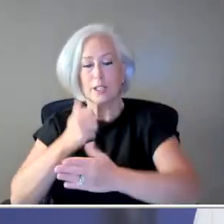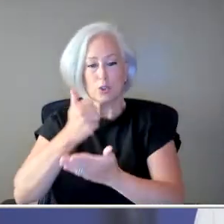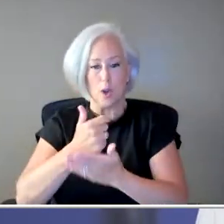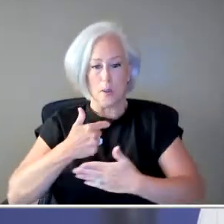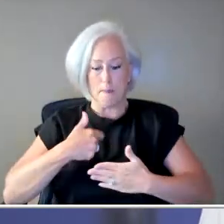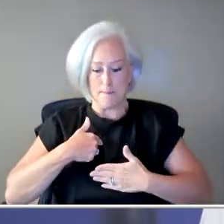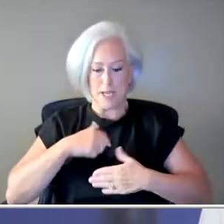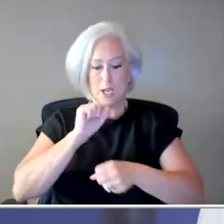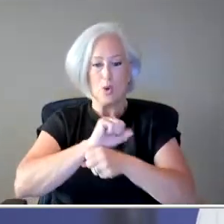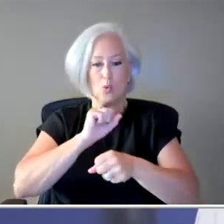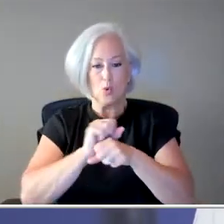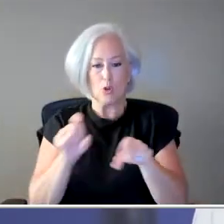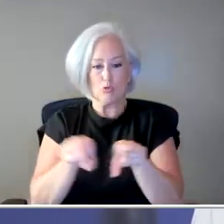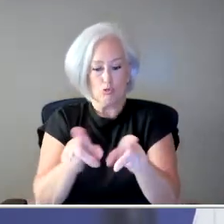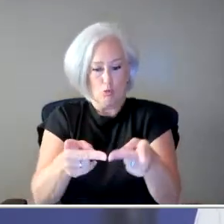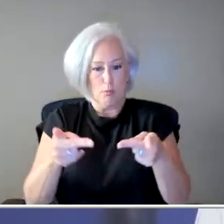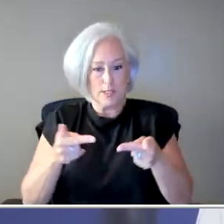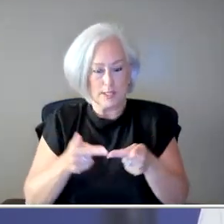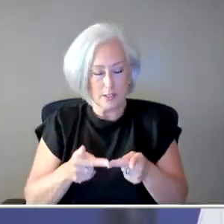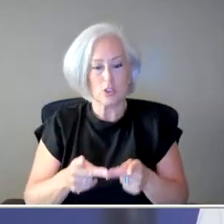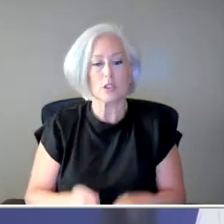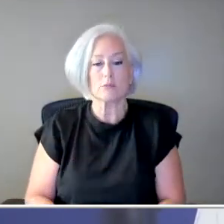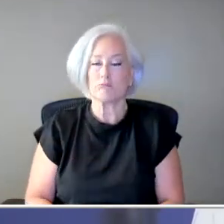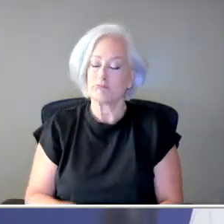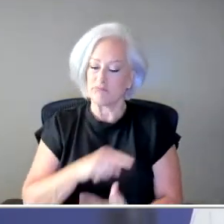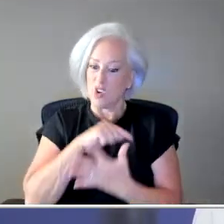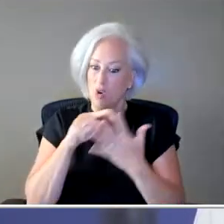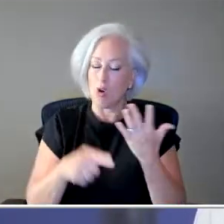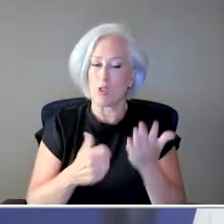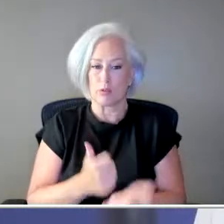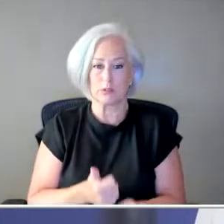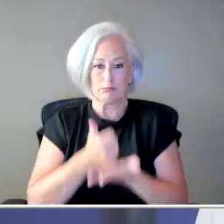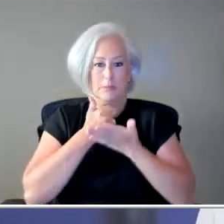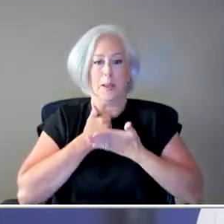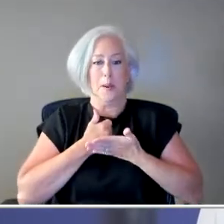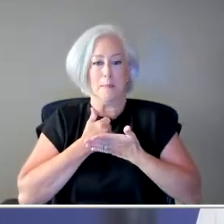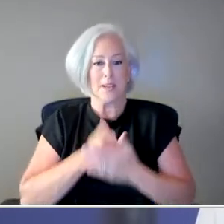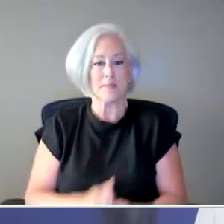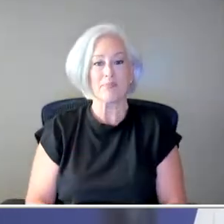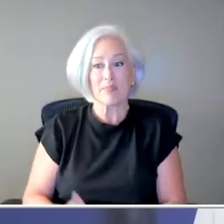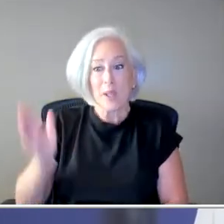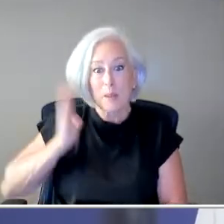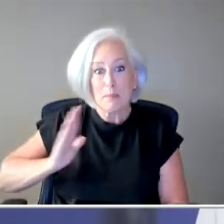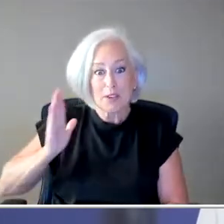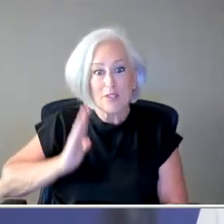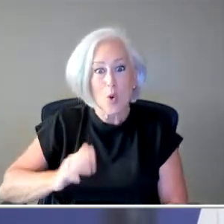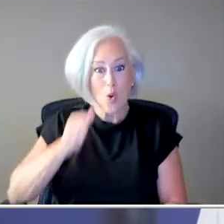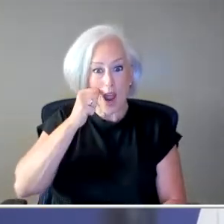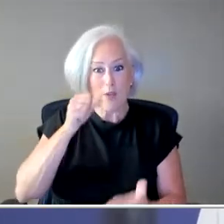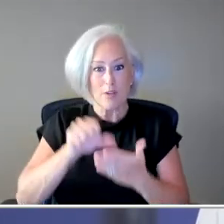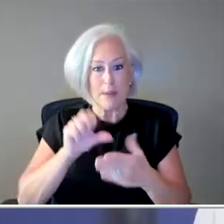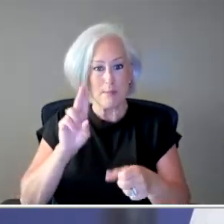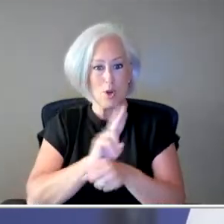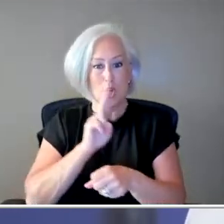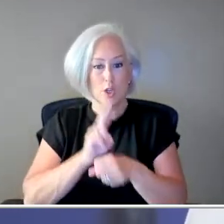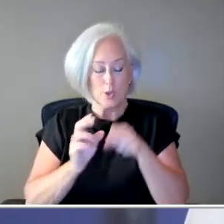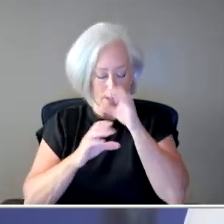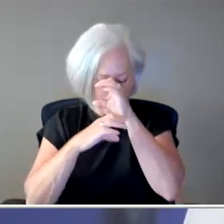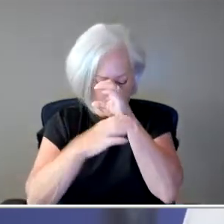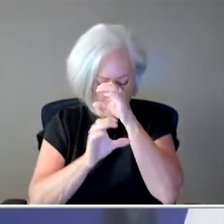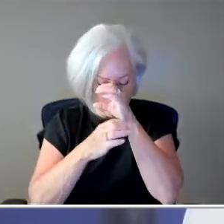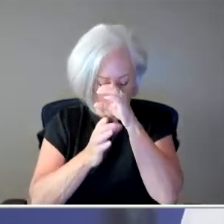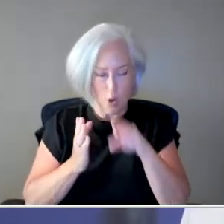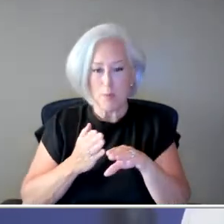of these things are really useful. I remember using the microscope after a long case. I used to go home and literally